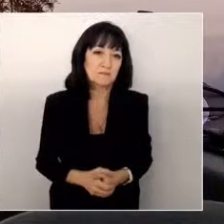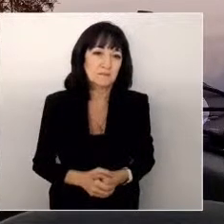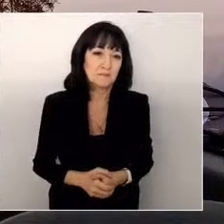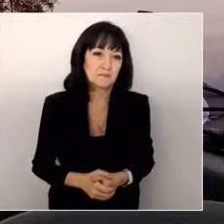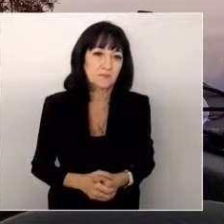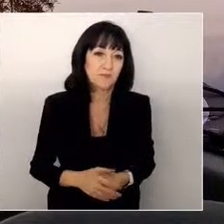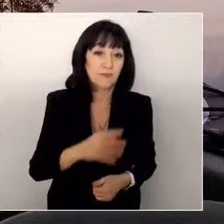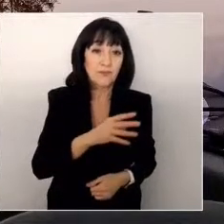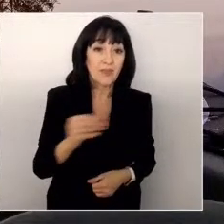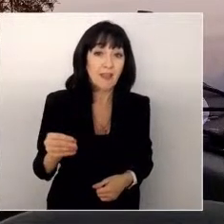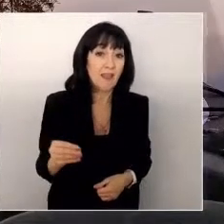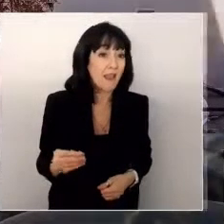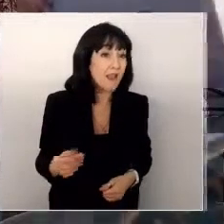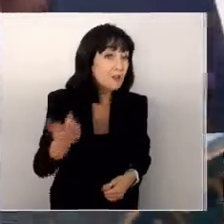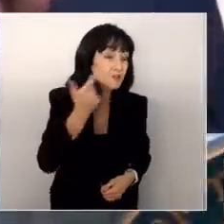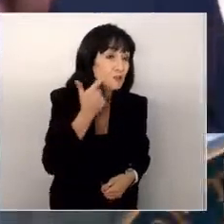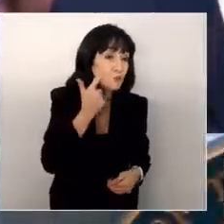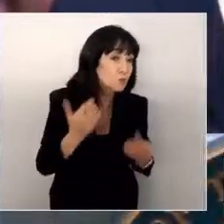machines,